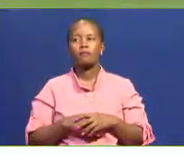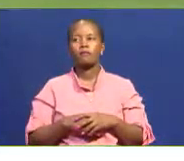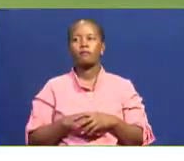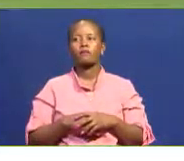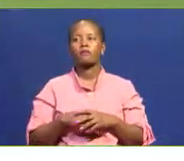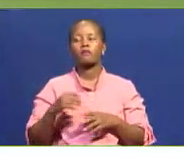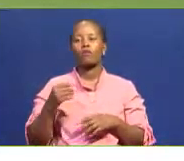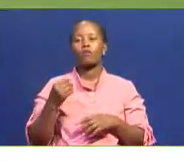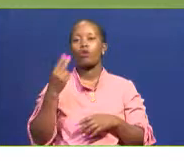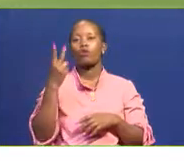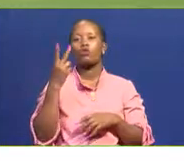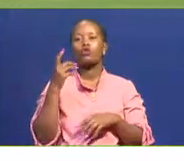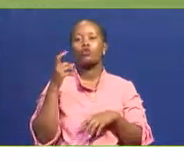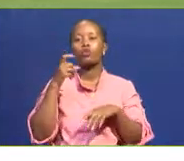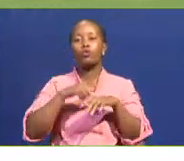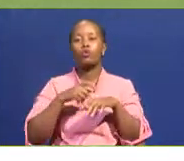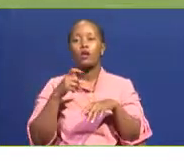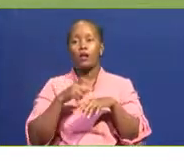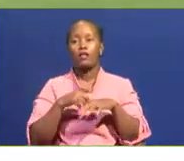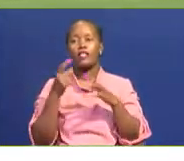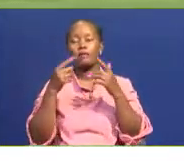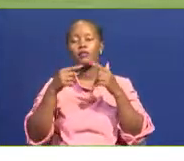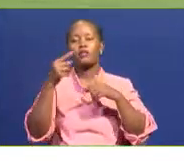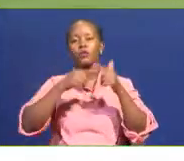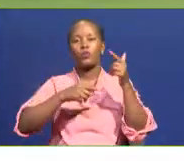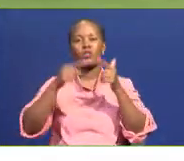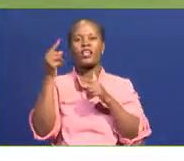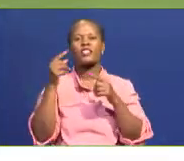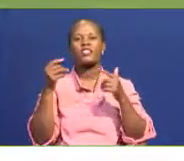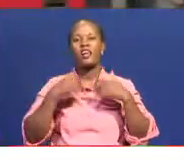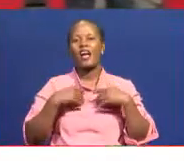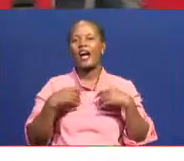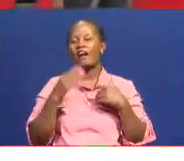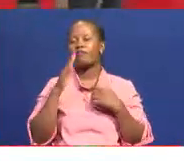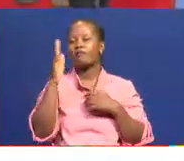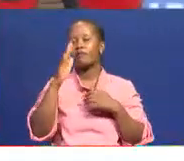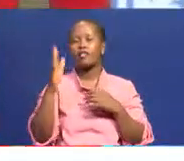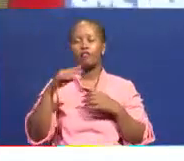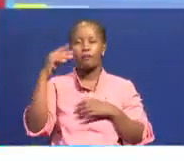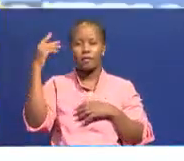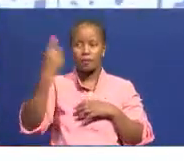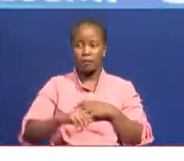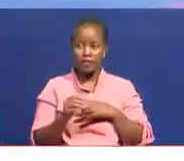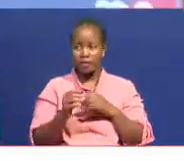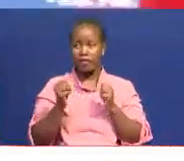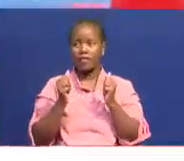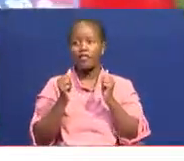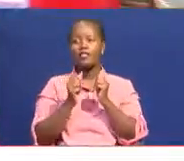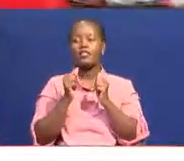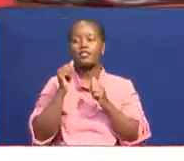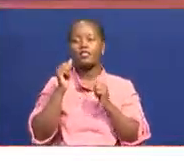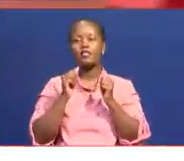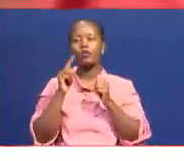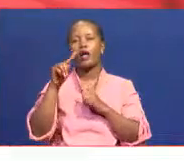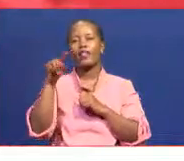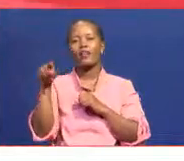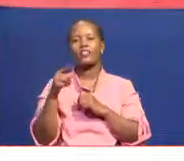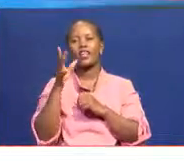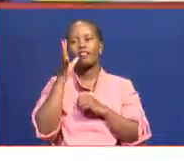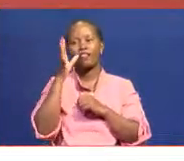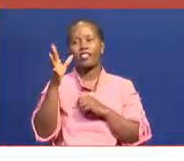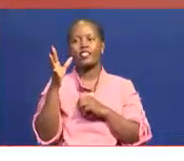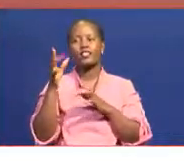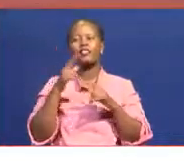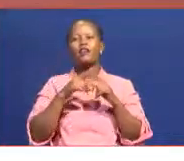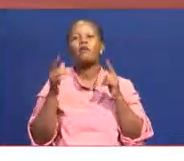Kipyegon, a two-time Olympic champion and a double world champion, has not been beaten in 1500 meters since 2021, but she faces a stunt test over